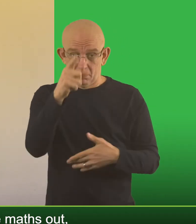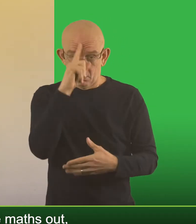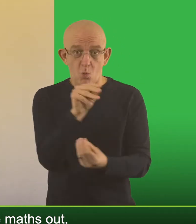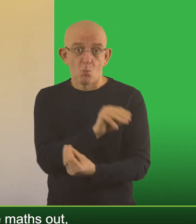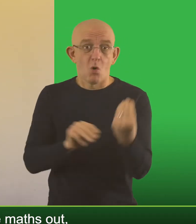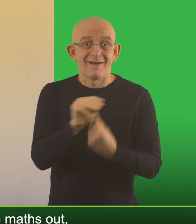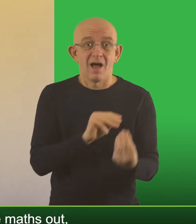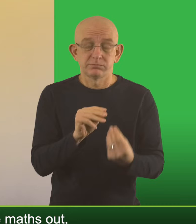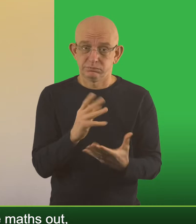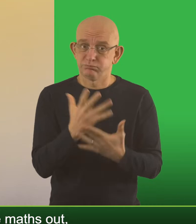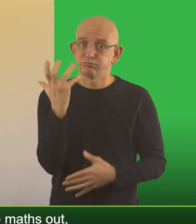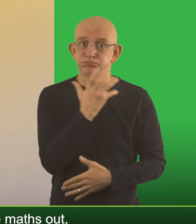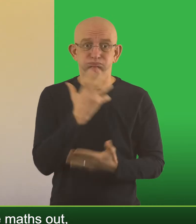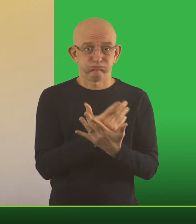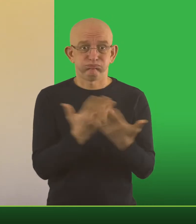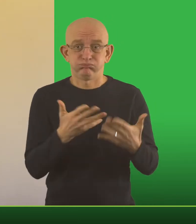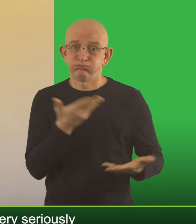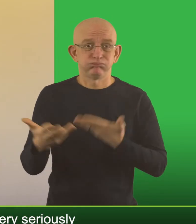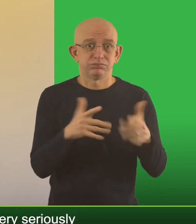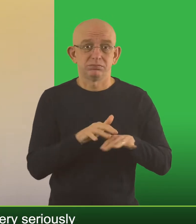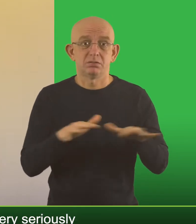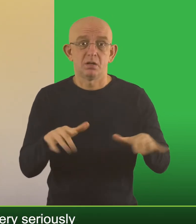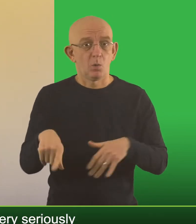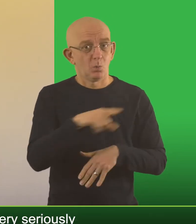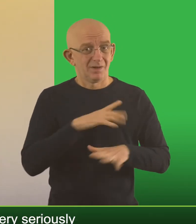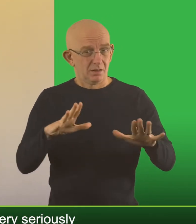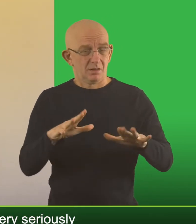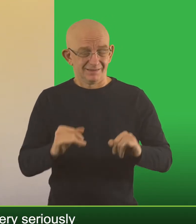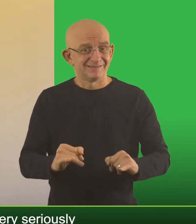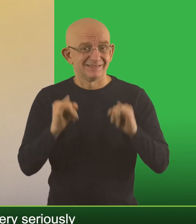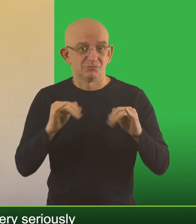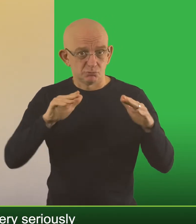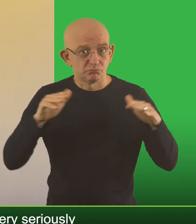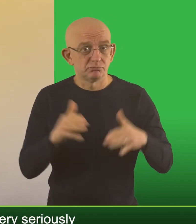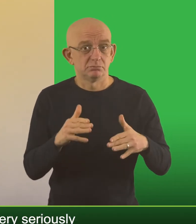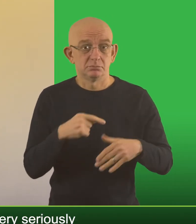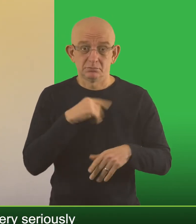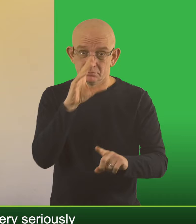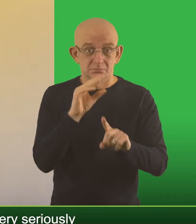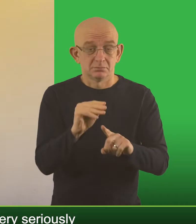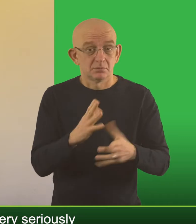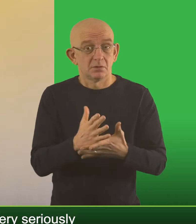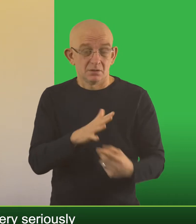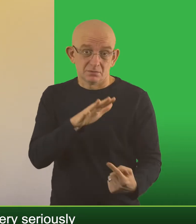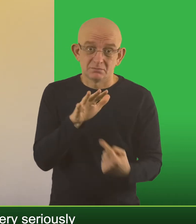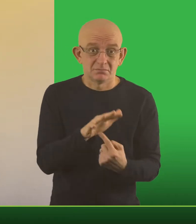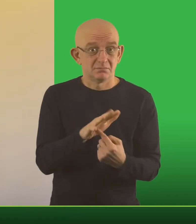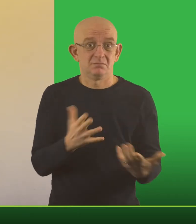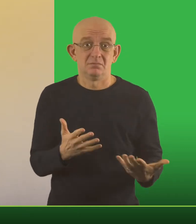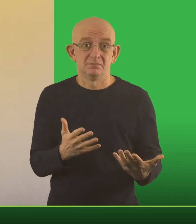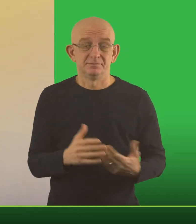it's perfectly apparent that is the case. We're taking it very, very, very seriously, and again, I can't underscore that